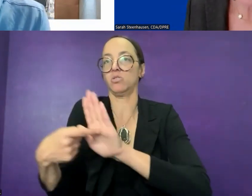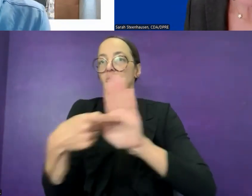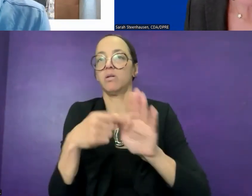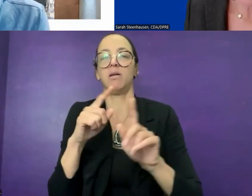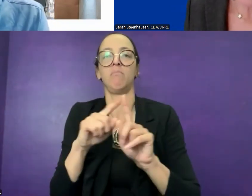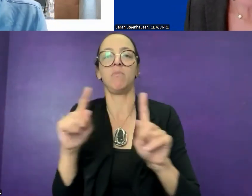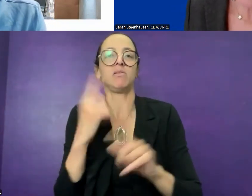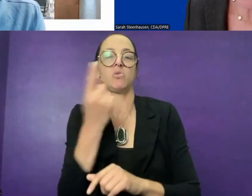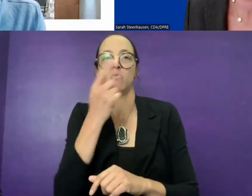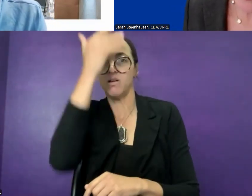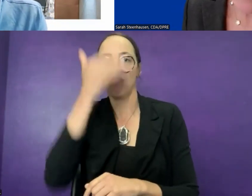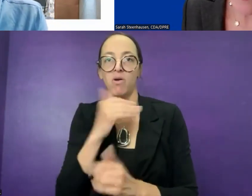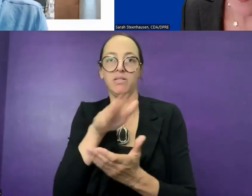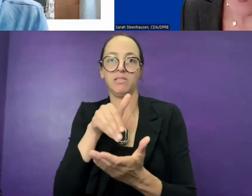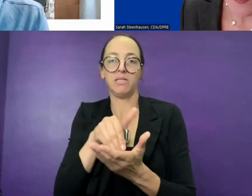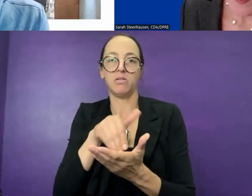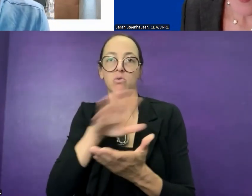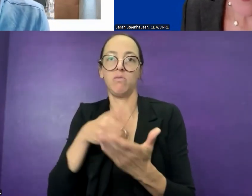conversations.